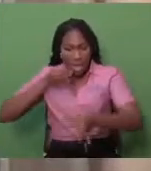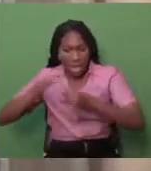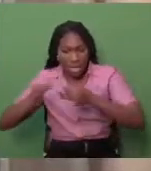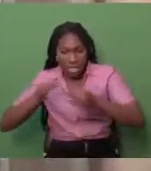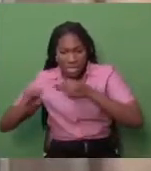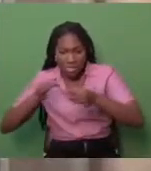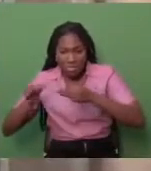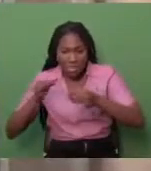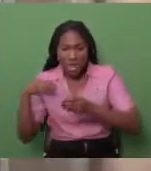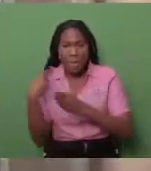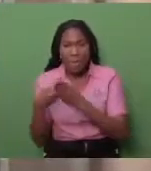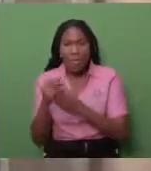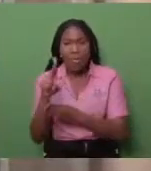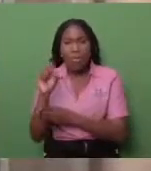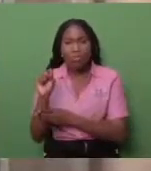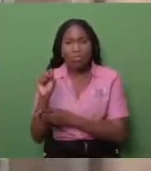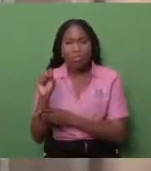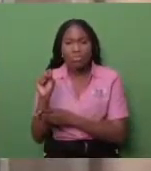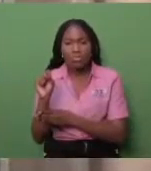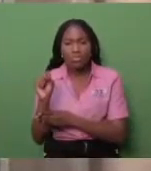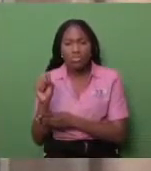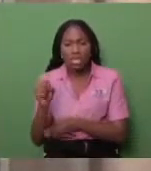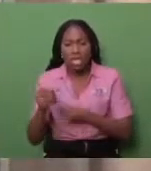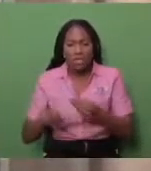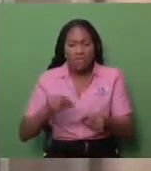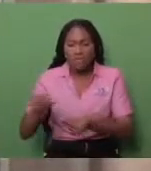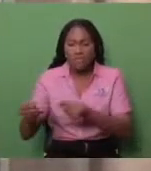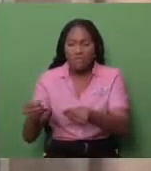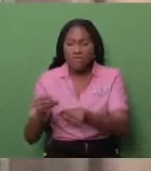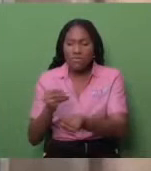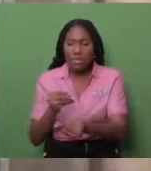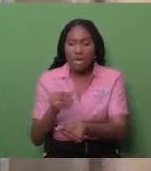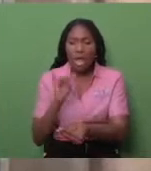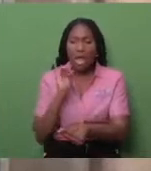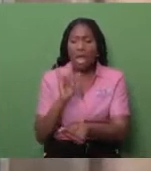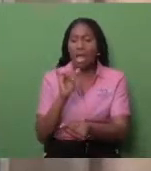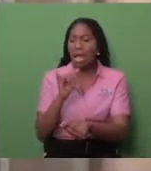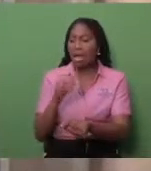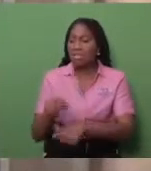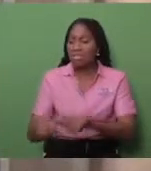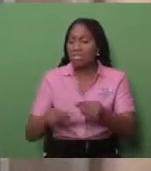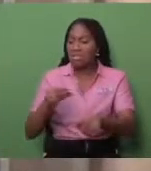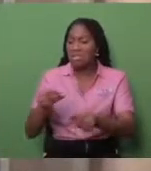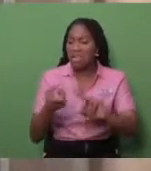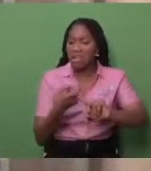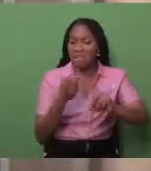many of whom are, again, friends and financiers and family of the PNM government,